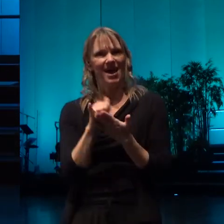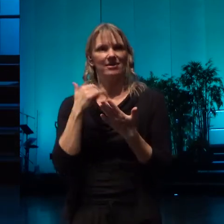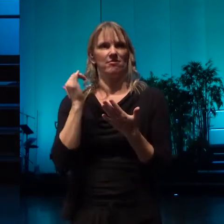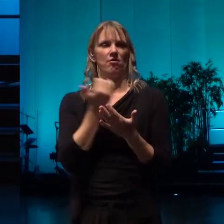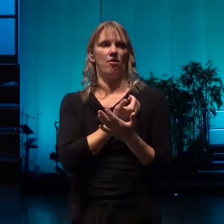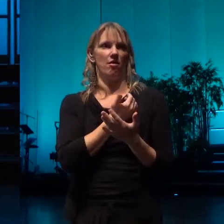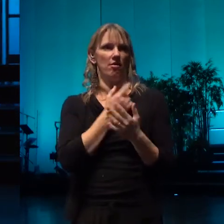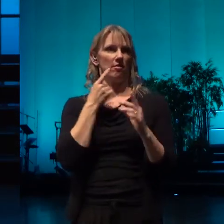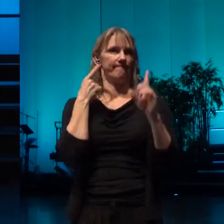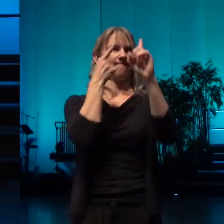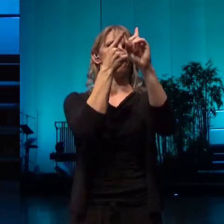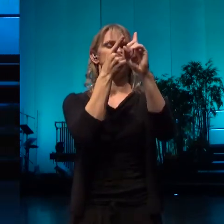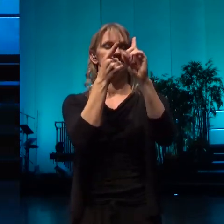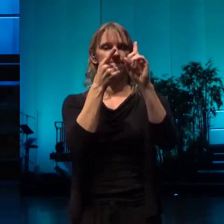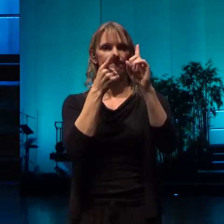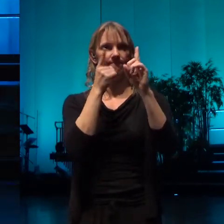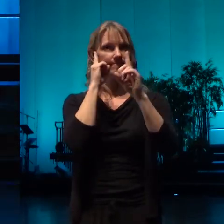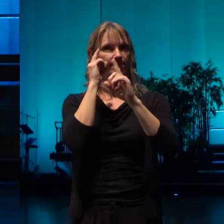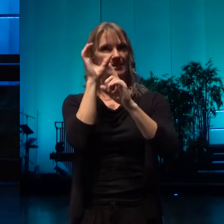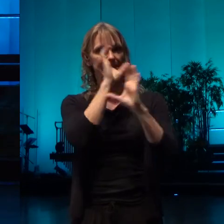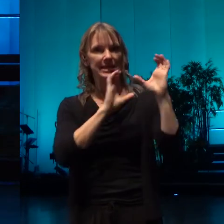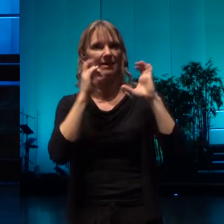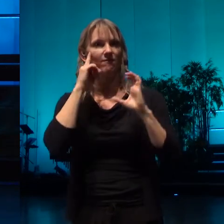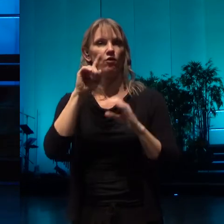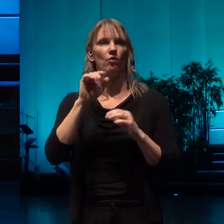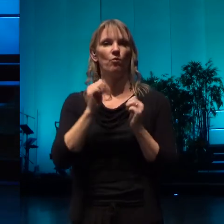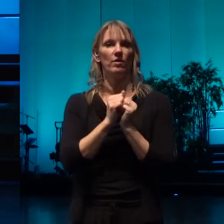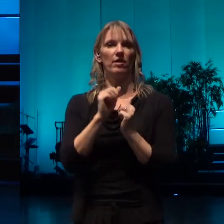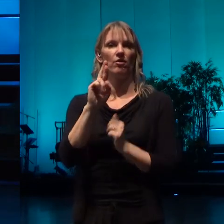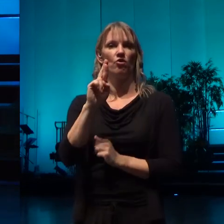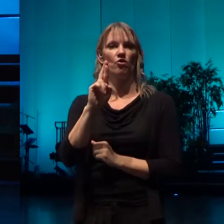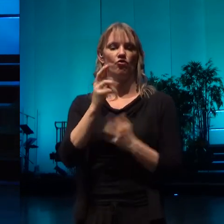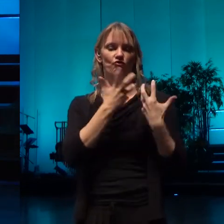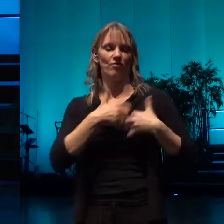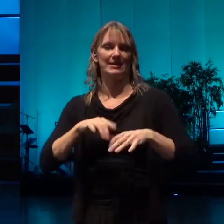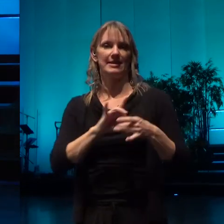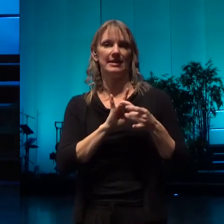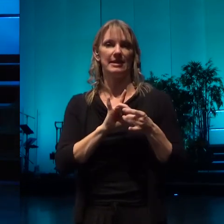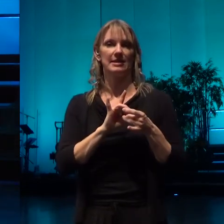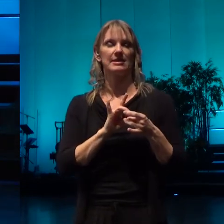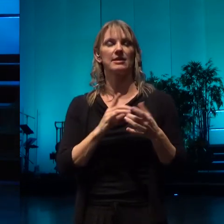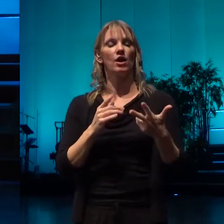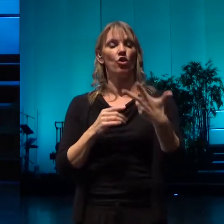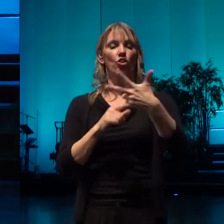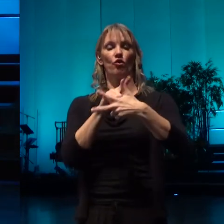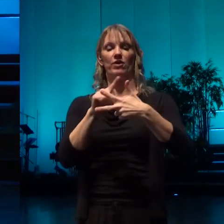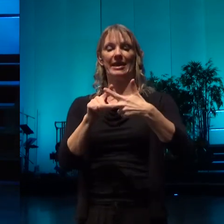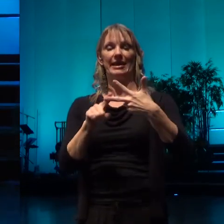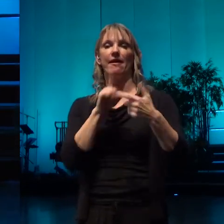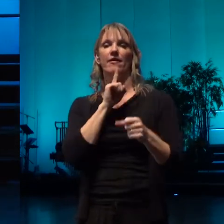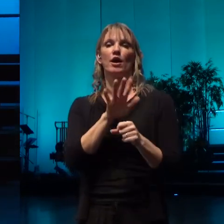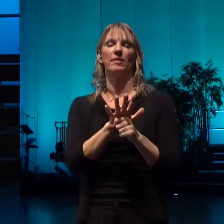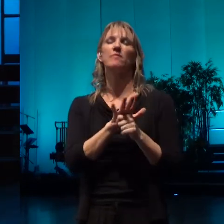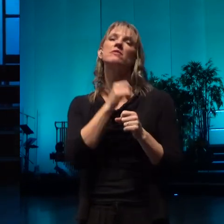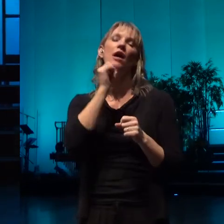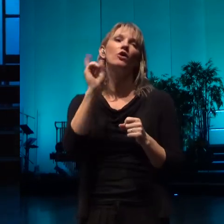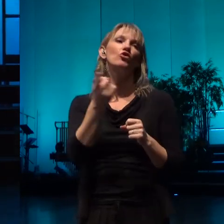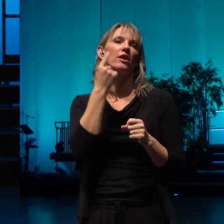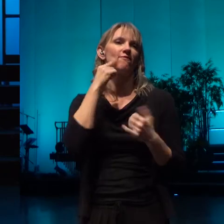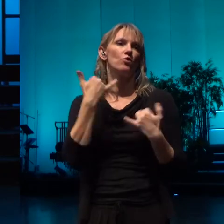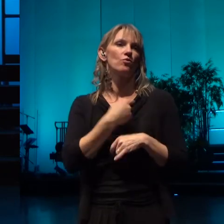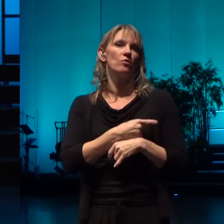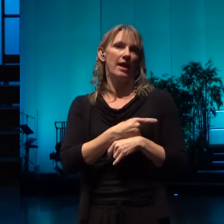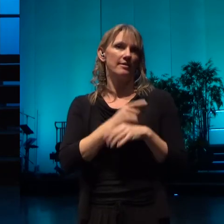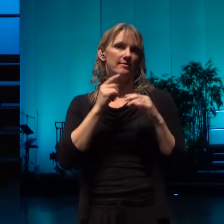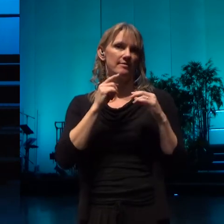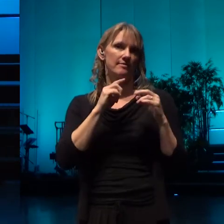for with resonance. And I want to share with you 3 commitments, not just for today's talk, but for